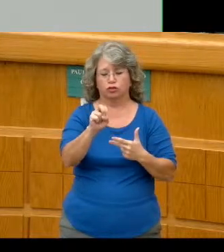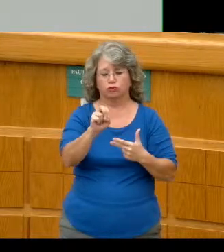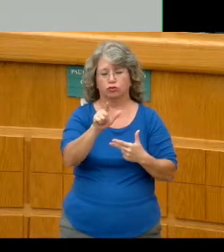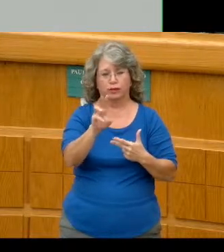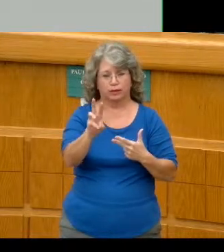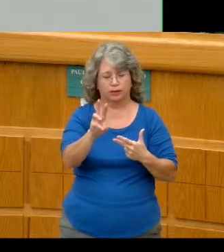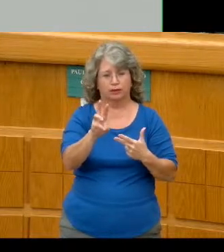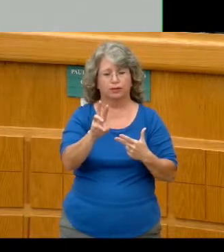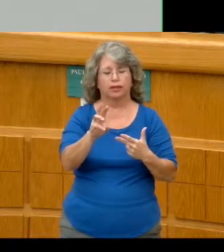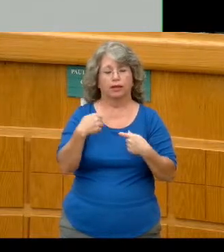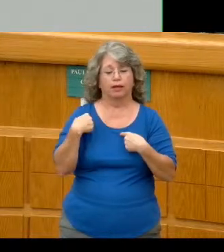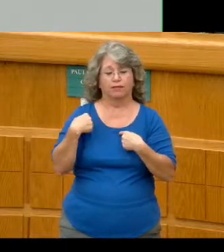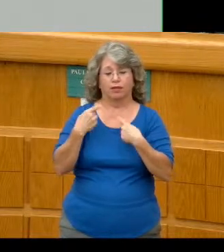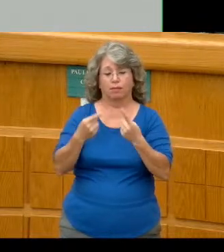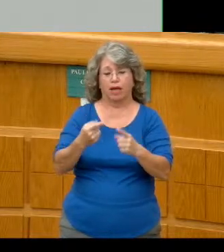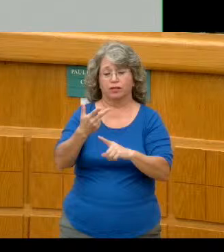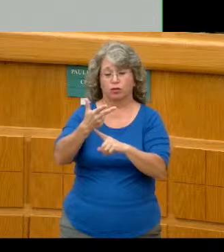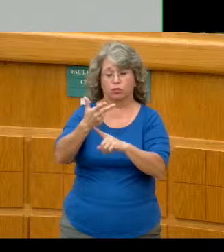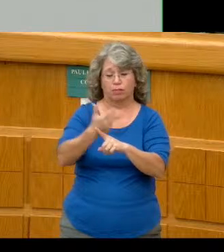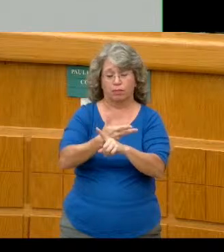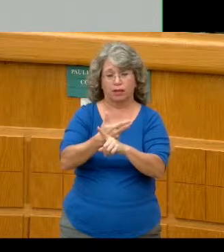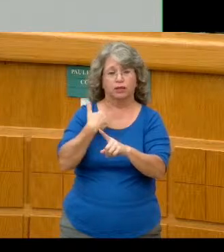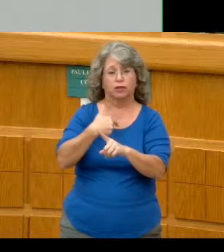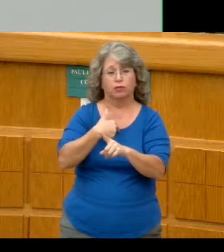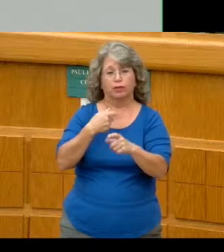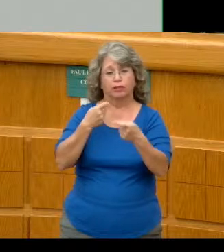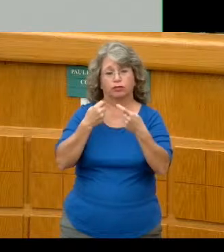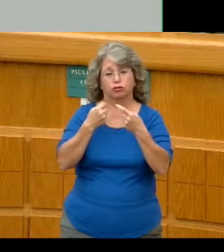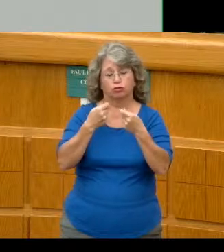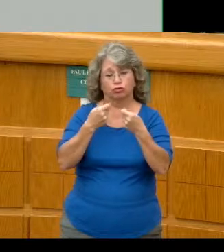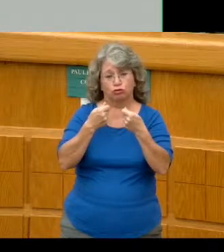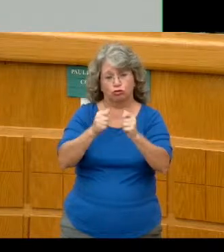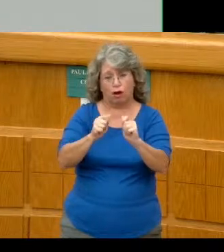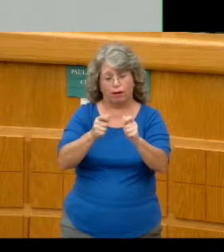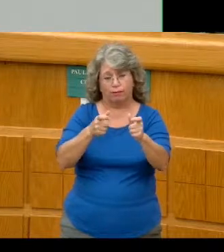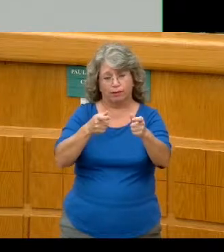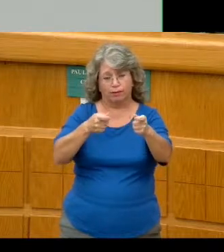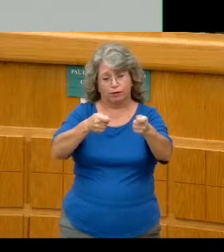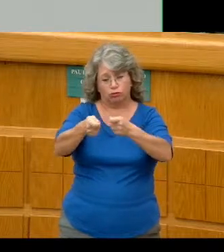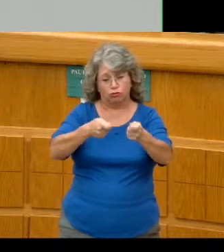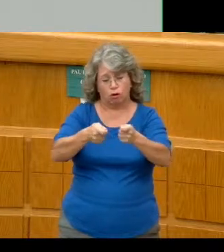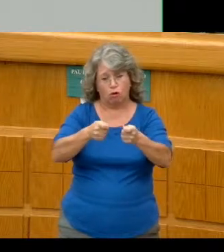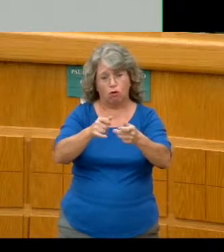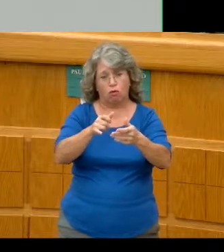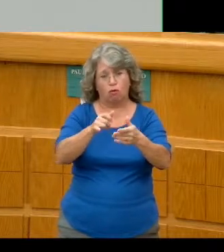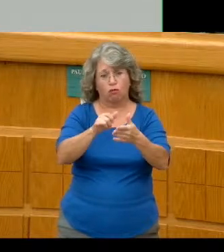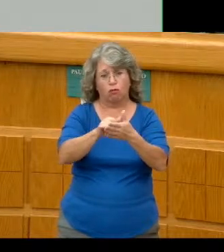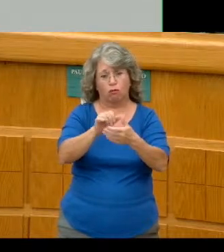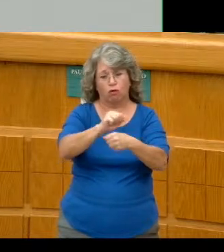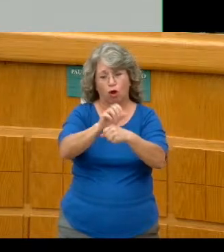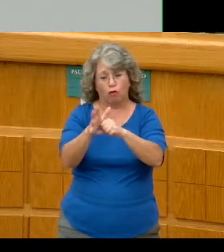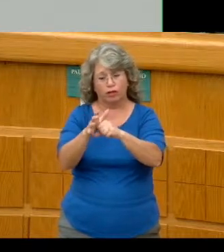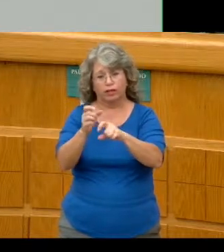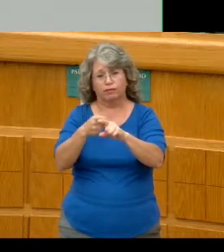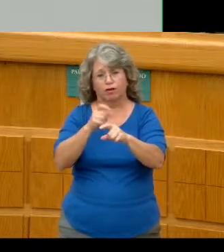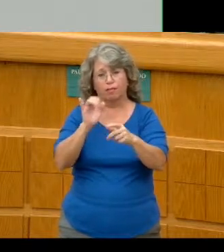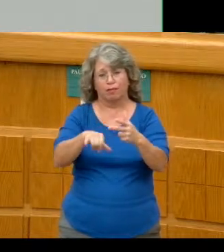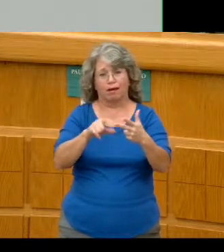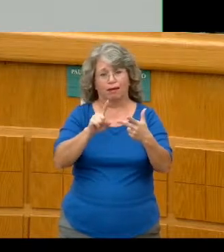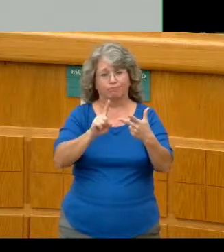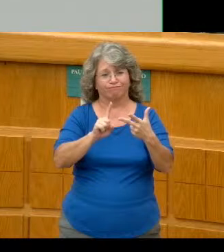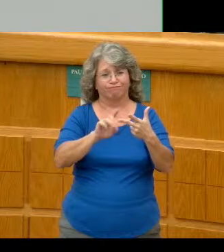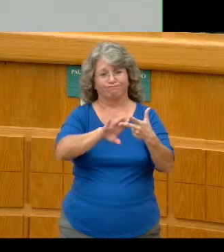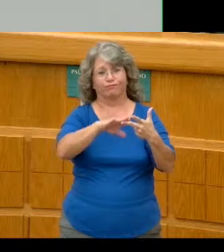last 3 months, we've been trying to get COVID under control from Open Texas Phase 3. So now, almost exactly 3 months